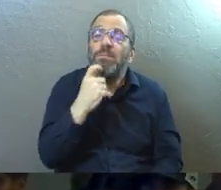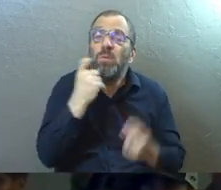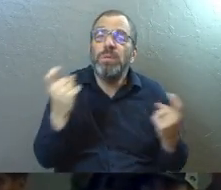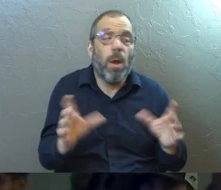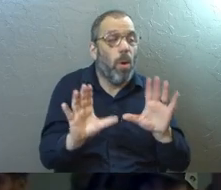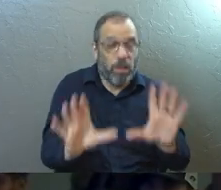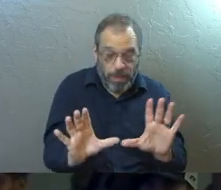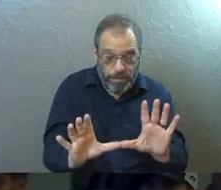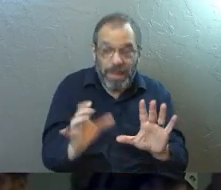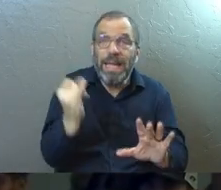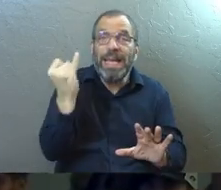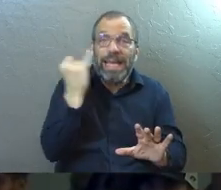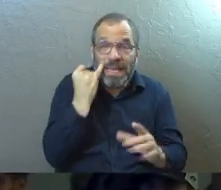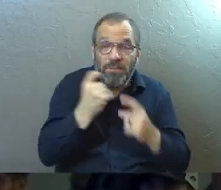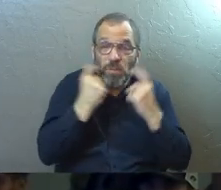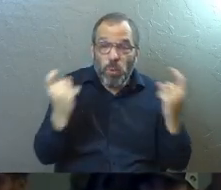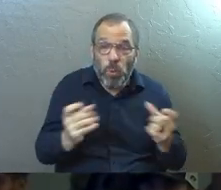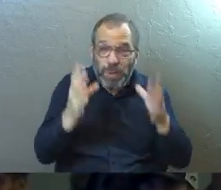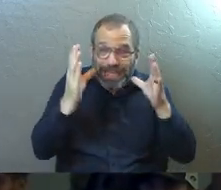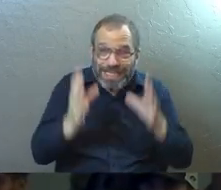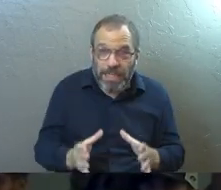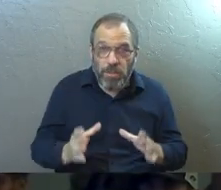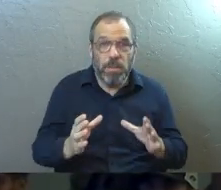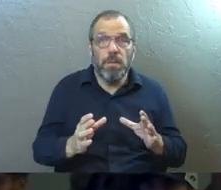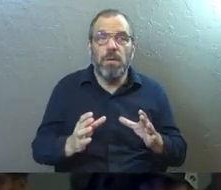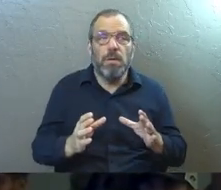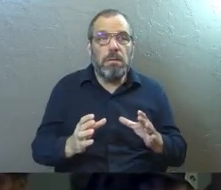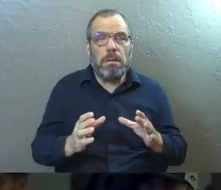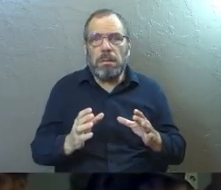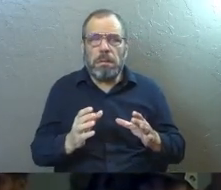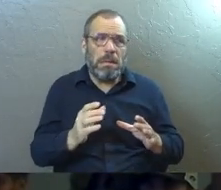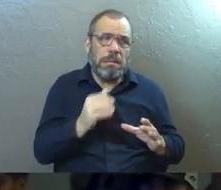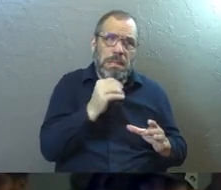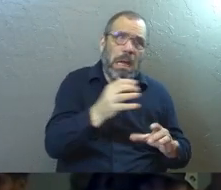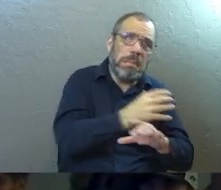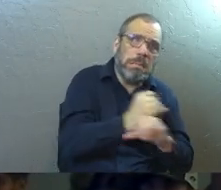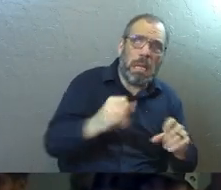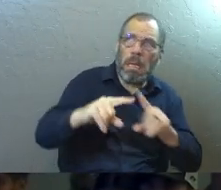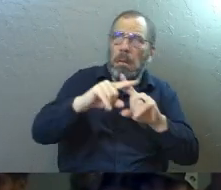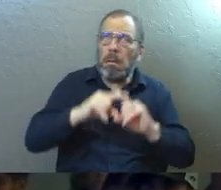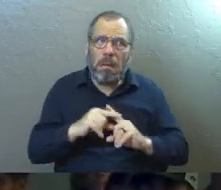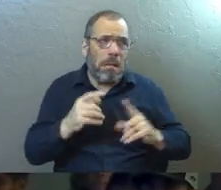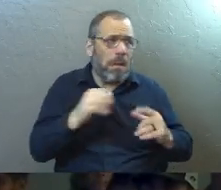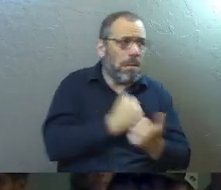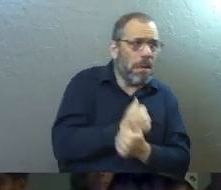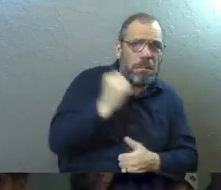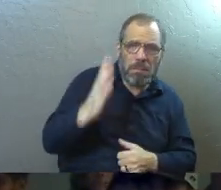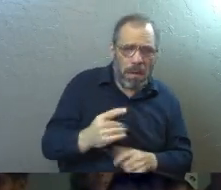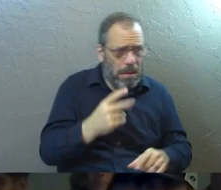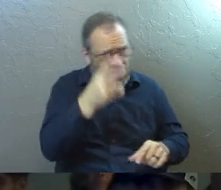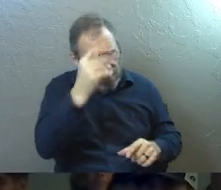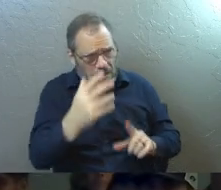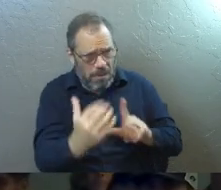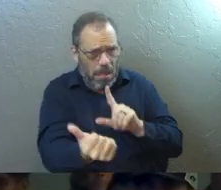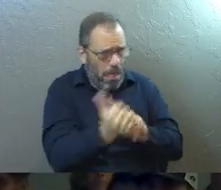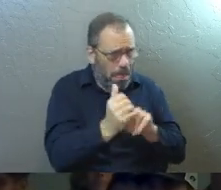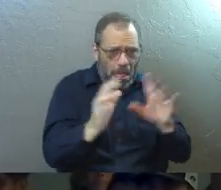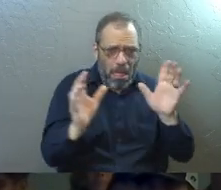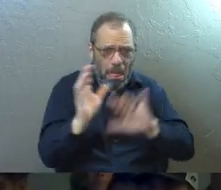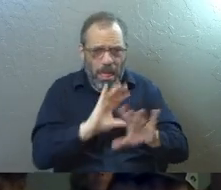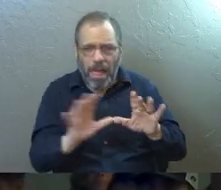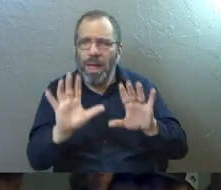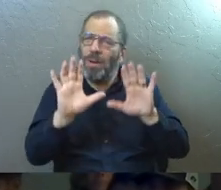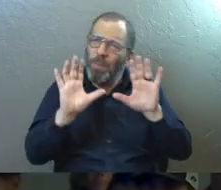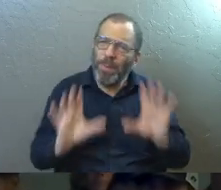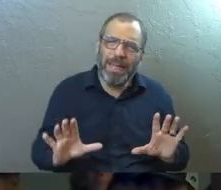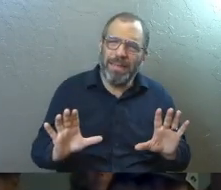and I'm just bringing some clarity to that, if you're a sinner, you might, again, back to that idea, I might not be saved. I might not really love God. And I think the enemy wants to grab a hold of those thoughts and kind of